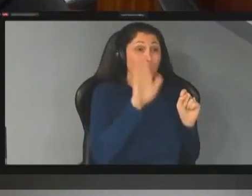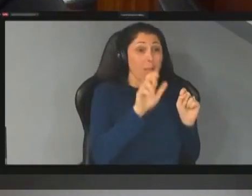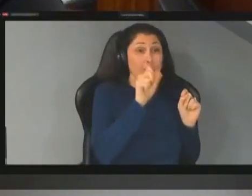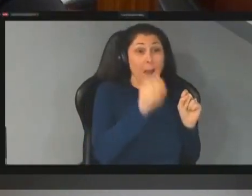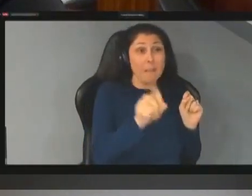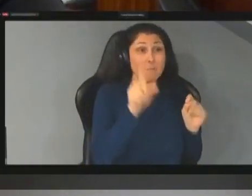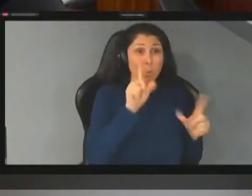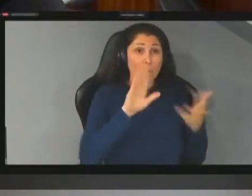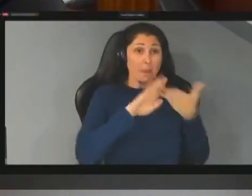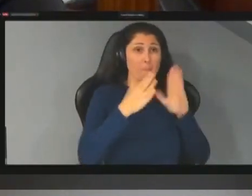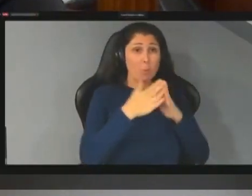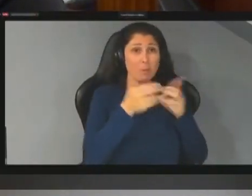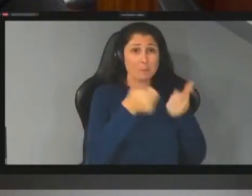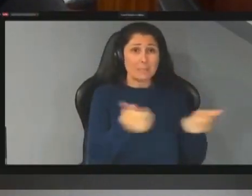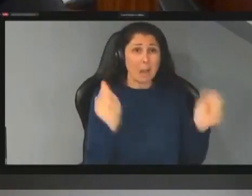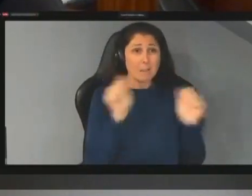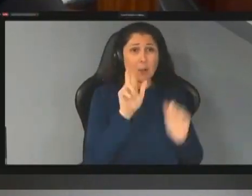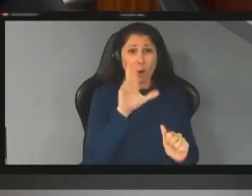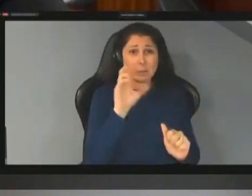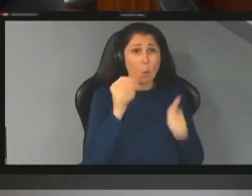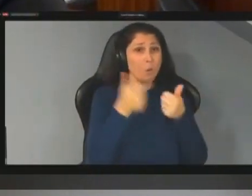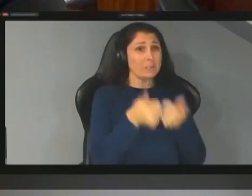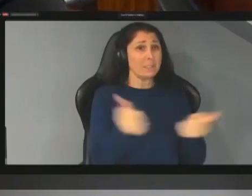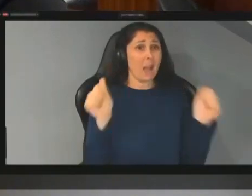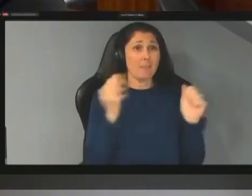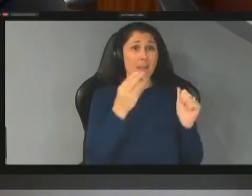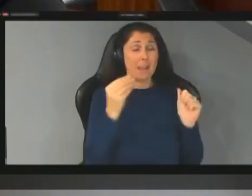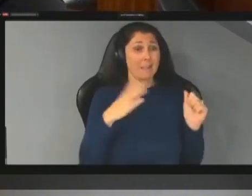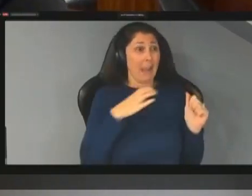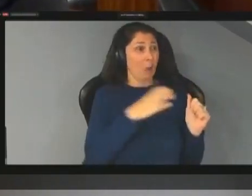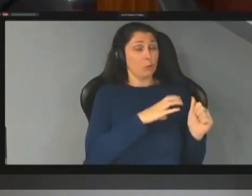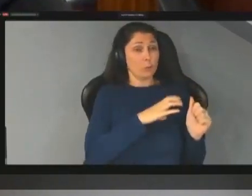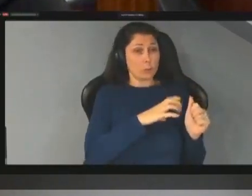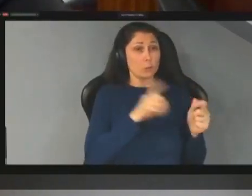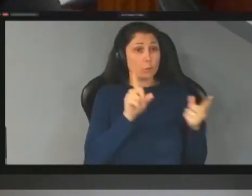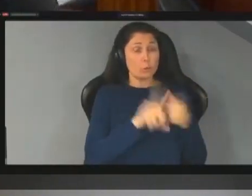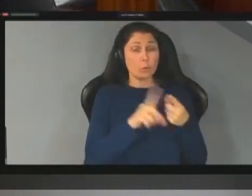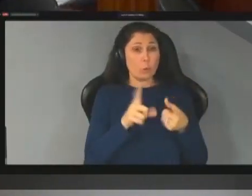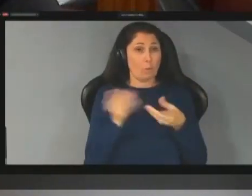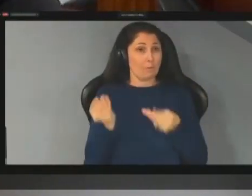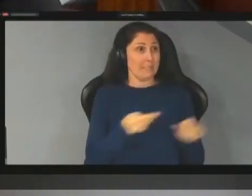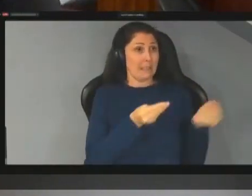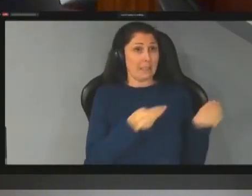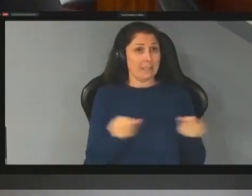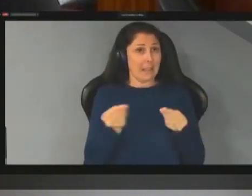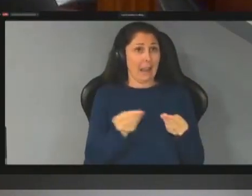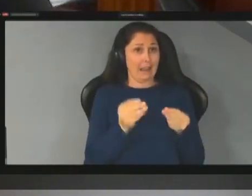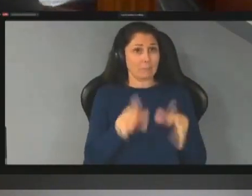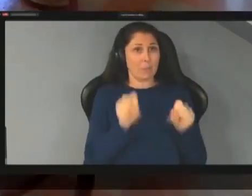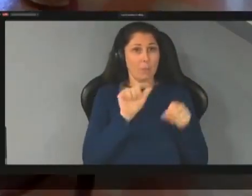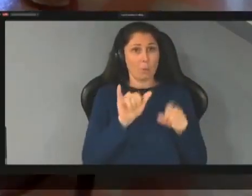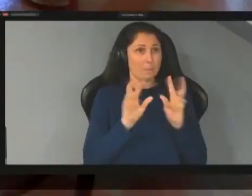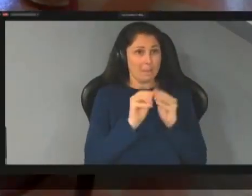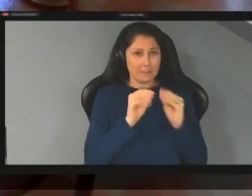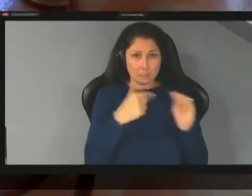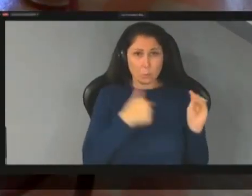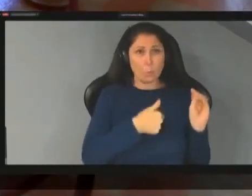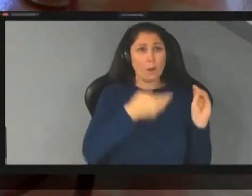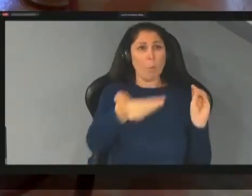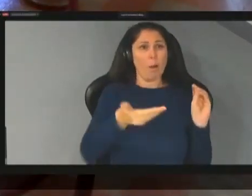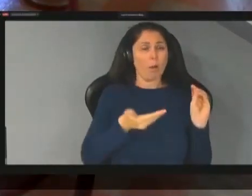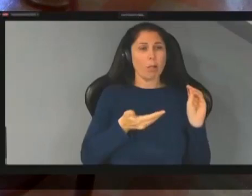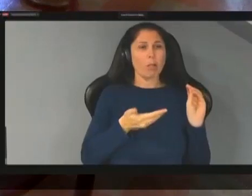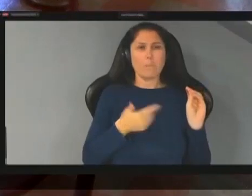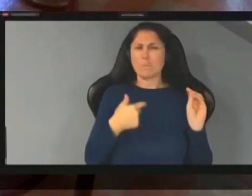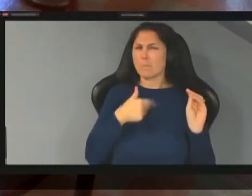communities themselves, the RCOs themselves, and even council to facilitate those meetings. Okay. We welcome that. Right. I'll respond to